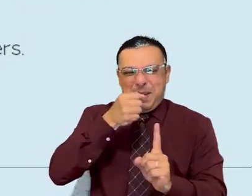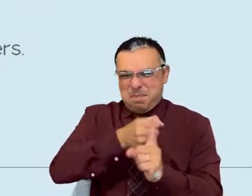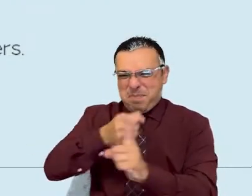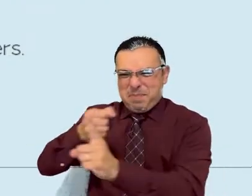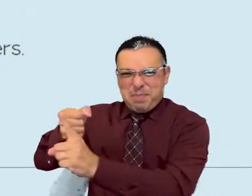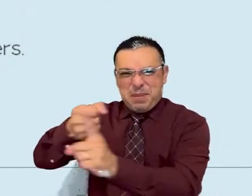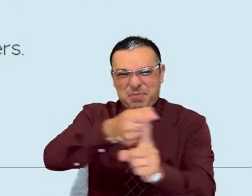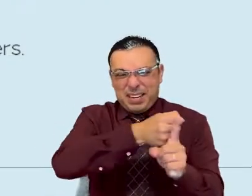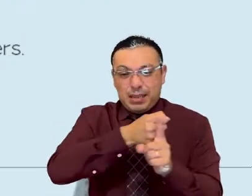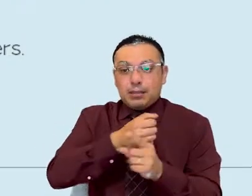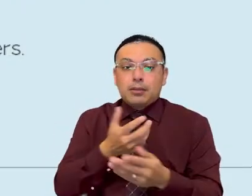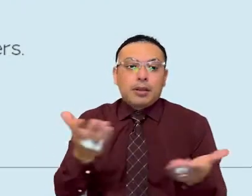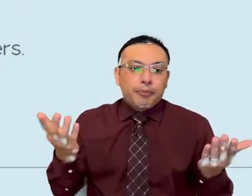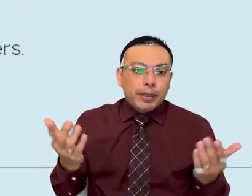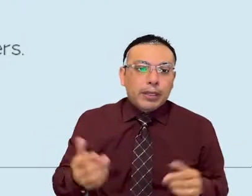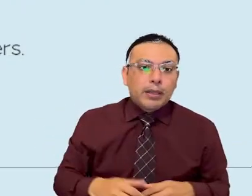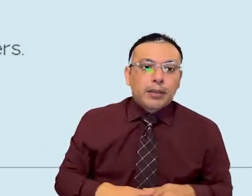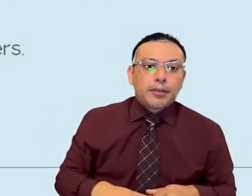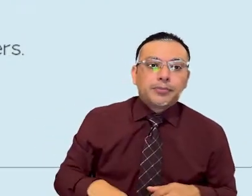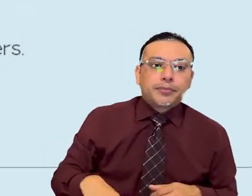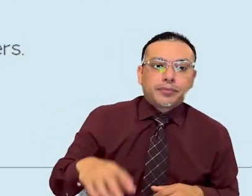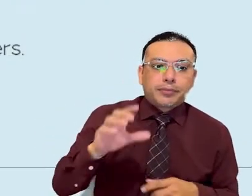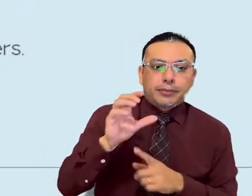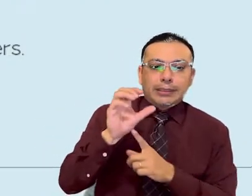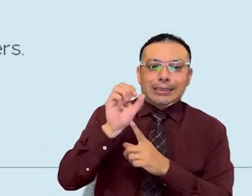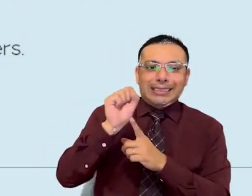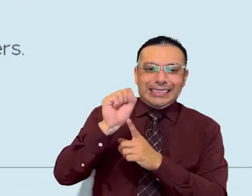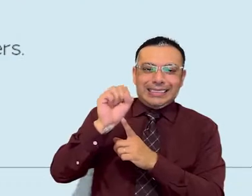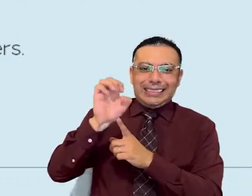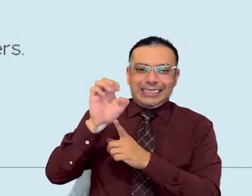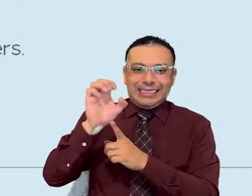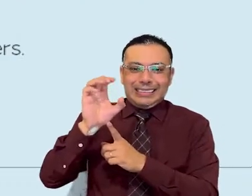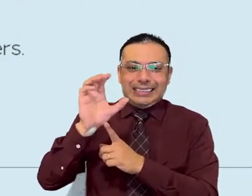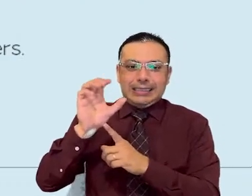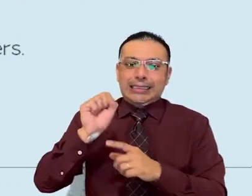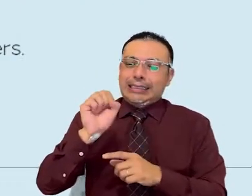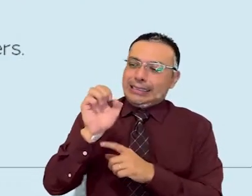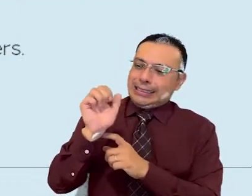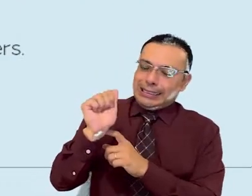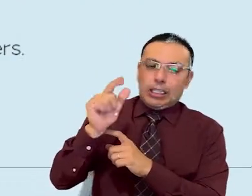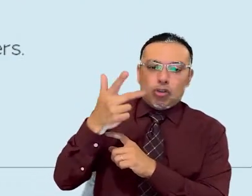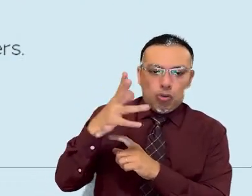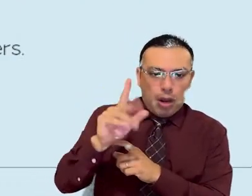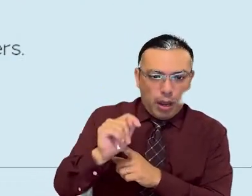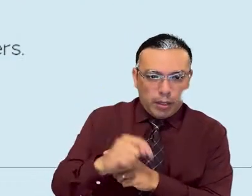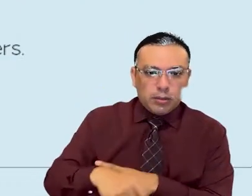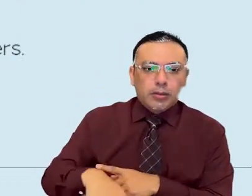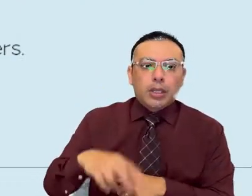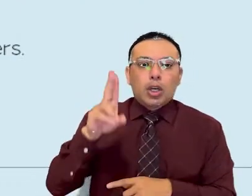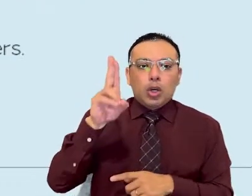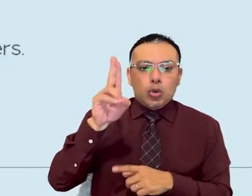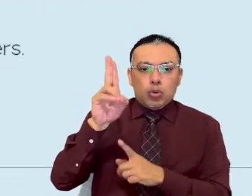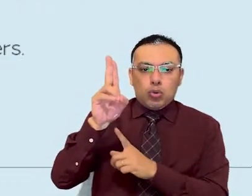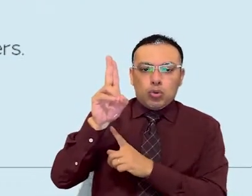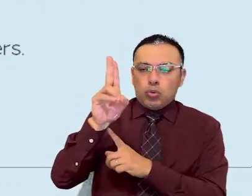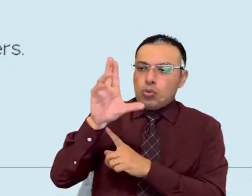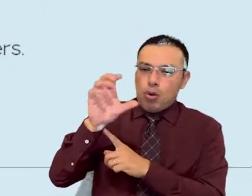Sea Grant, CT, the Nature Conservancy, Yukon, to really create a